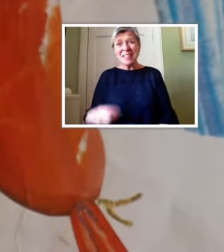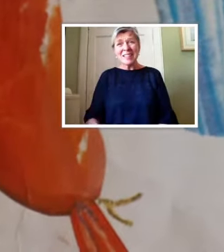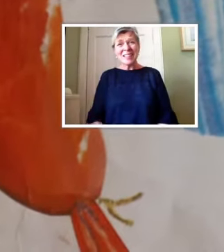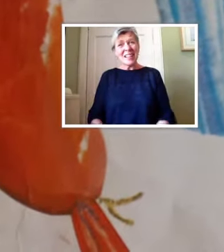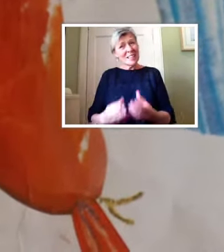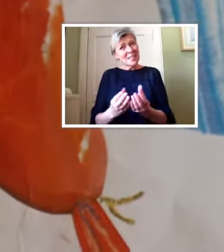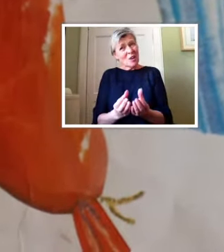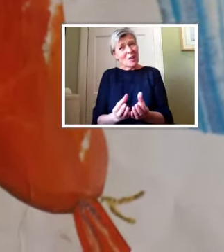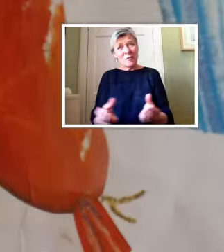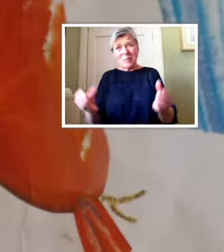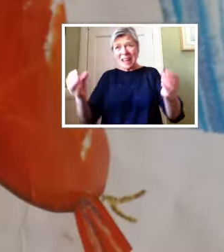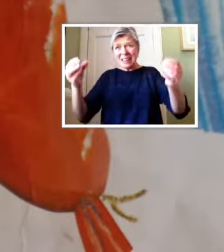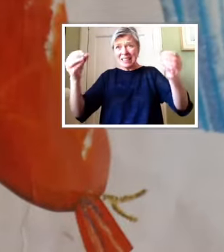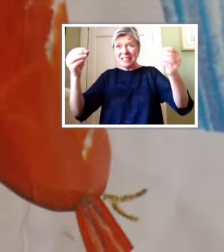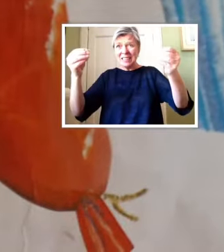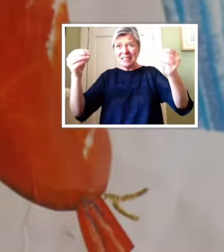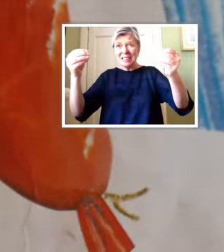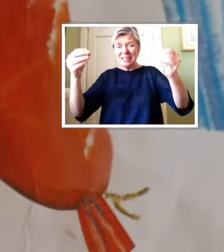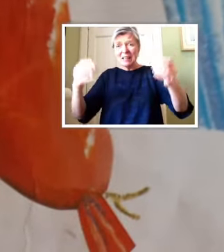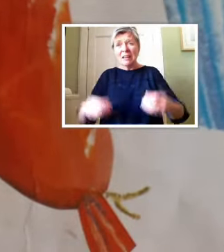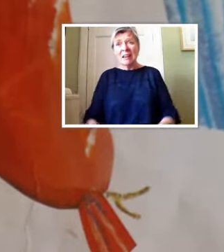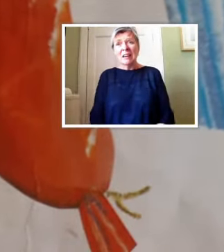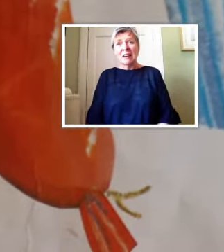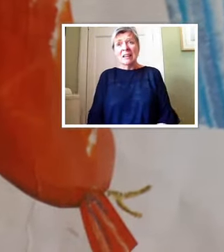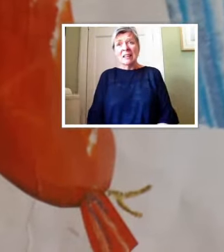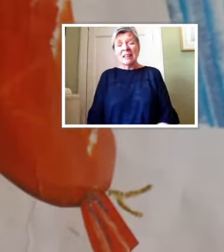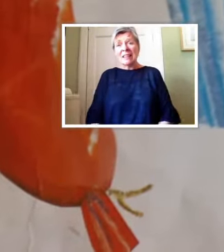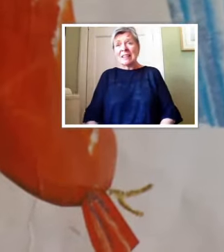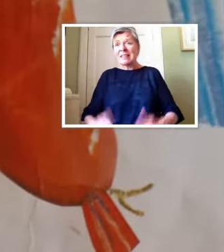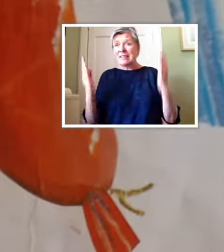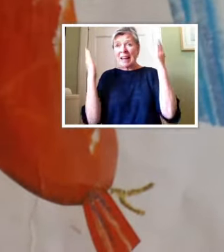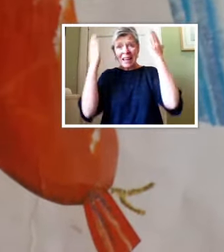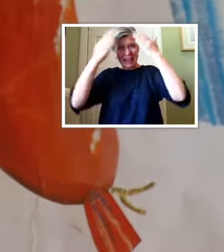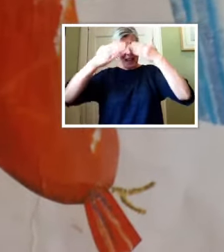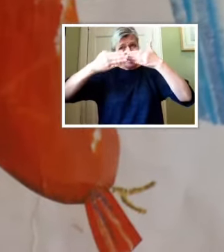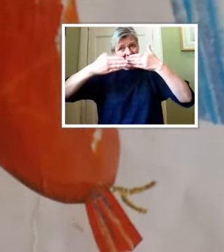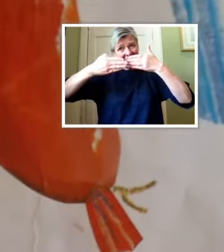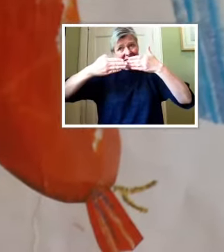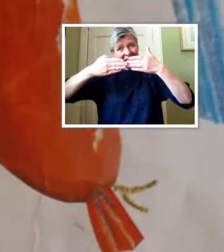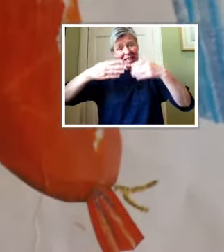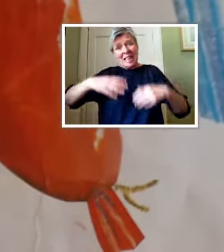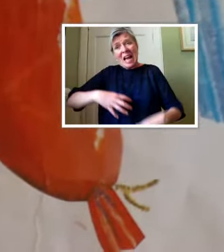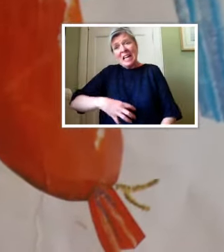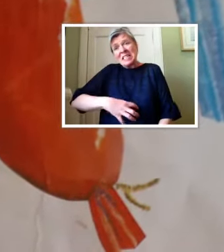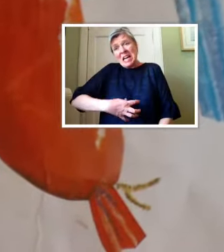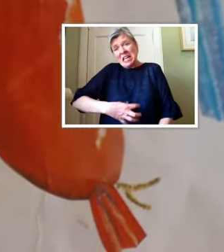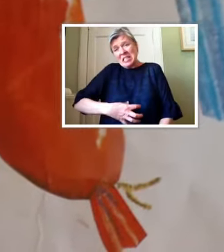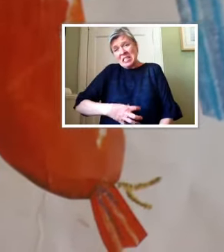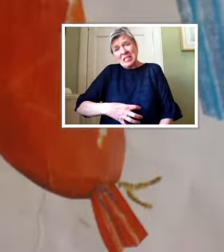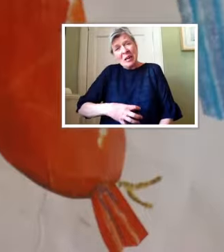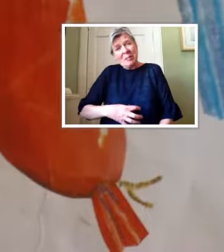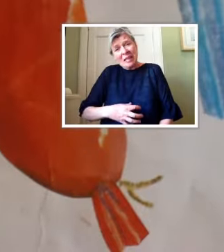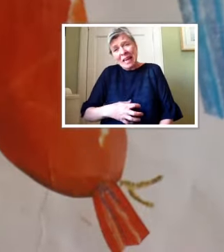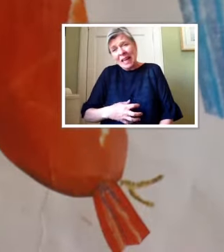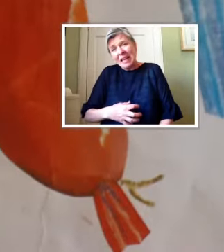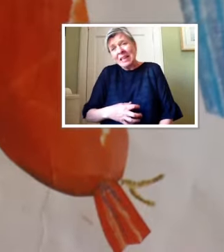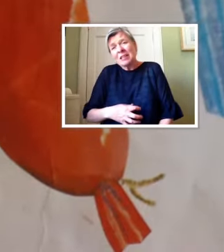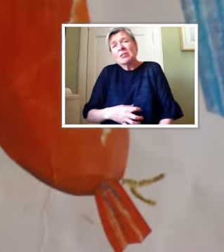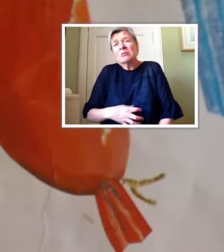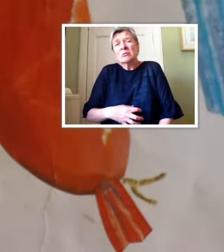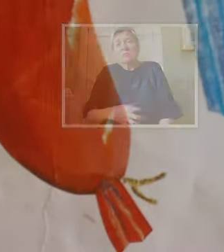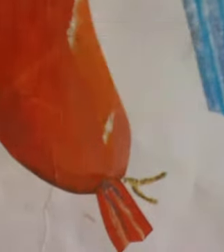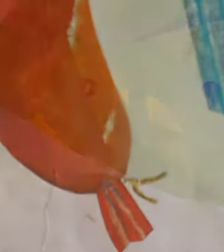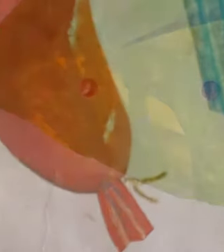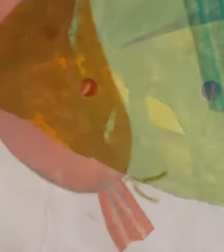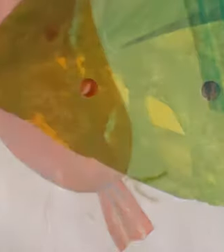one slice of melon. And then, that night, he had a stomach ache.